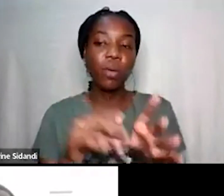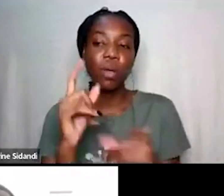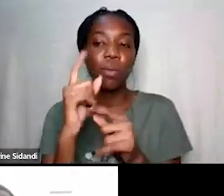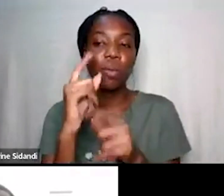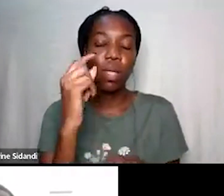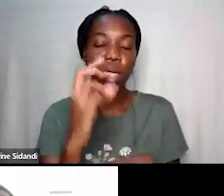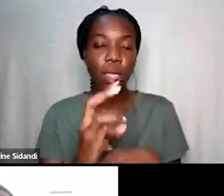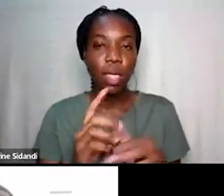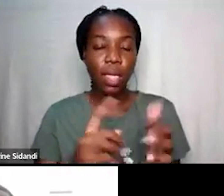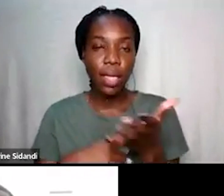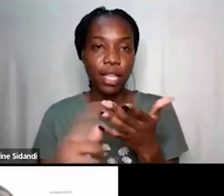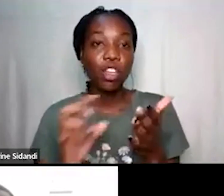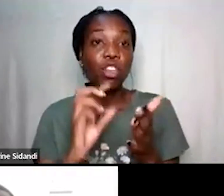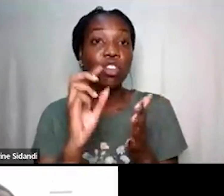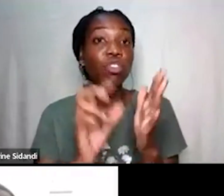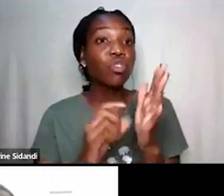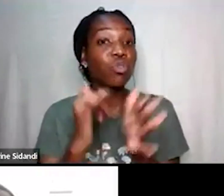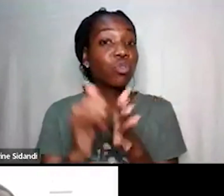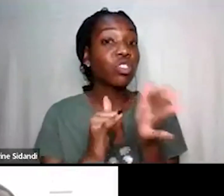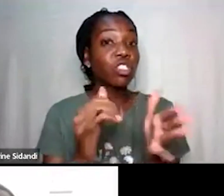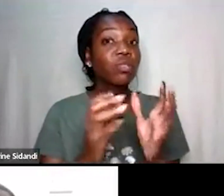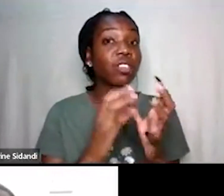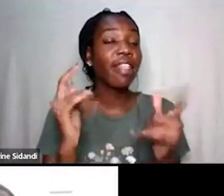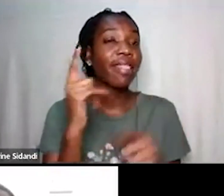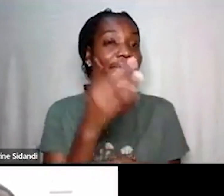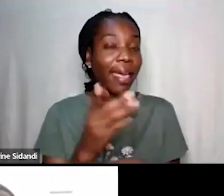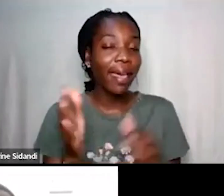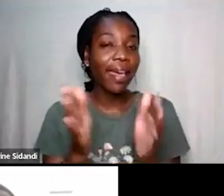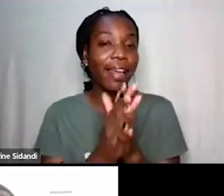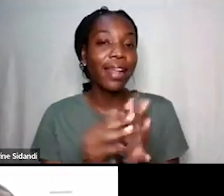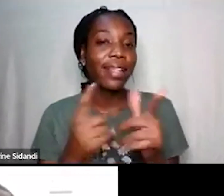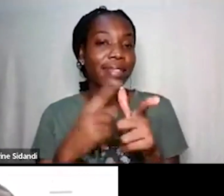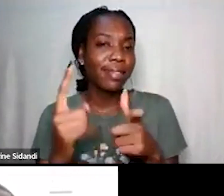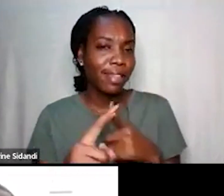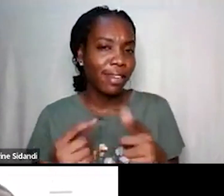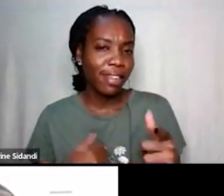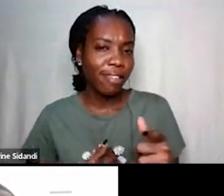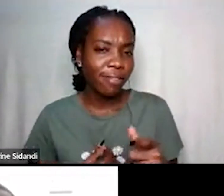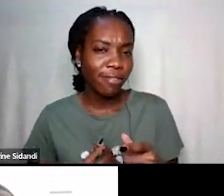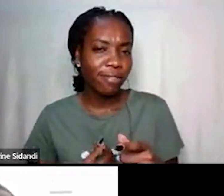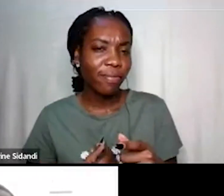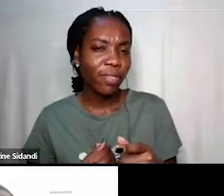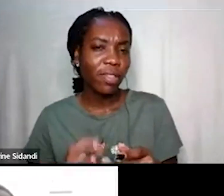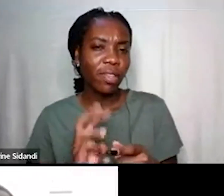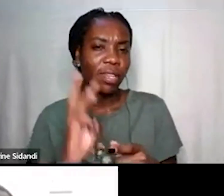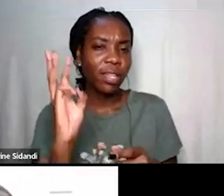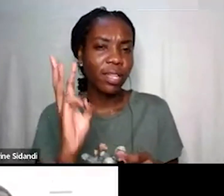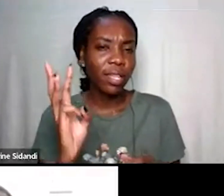YouTube channel is there, and then the WhatsApp group link.